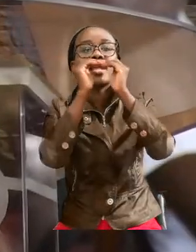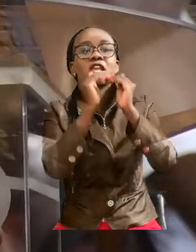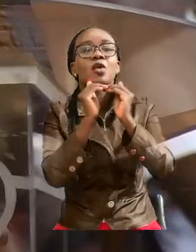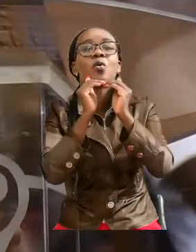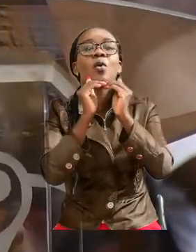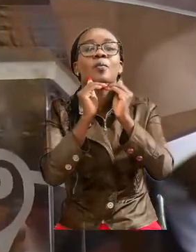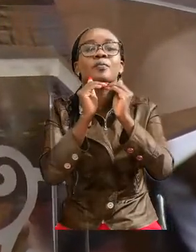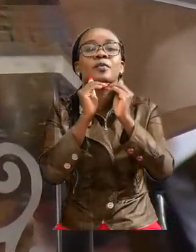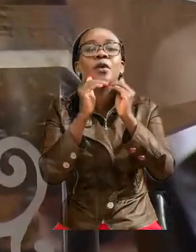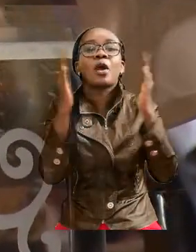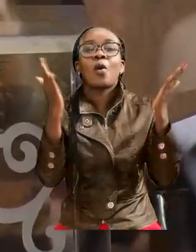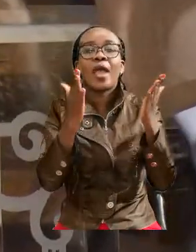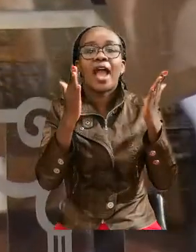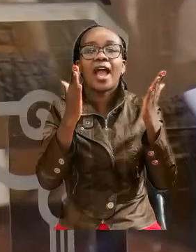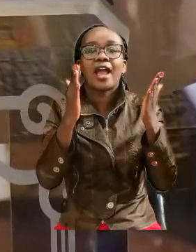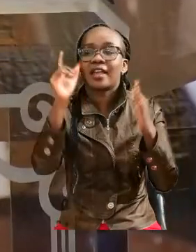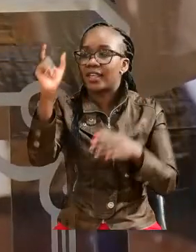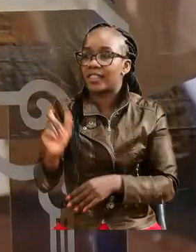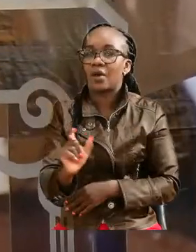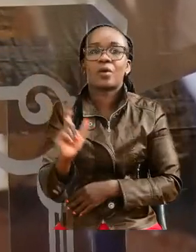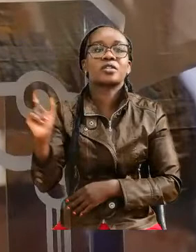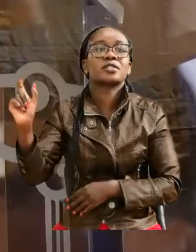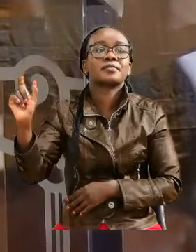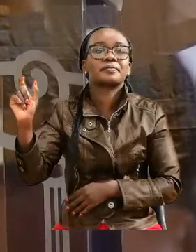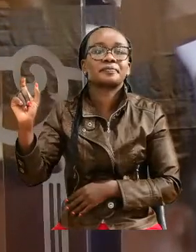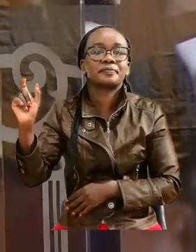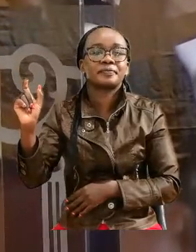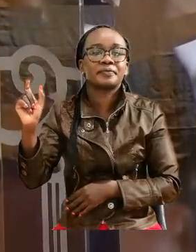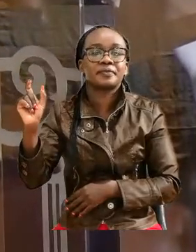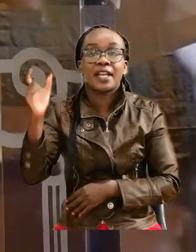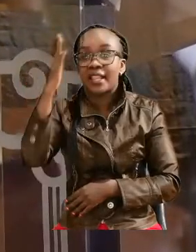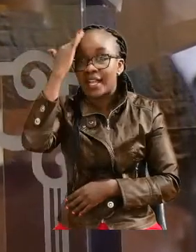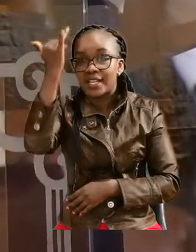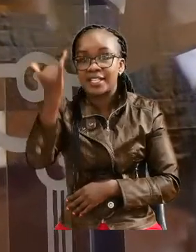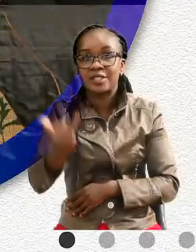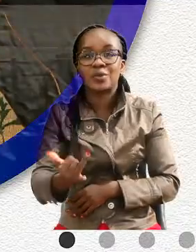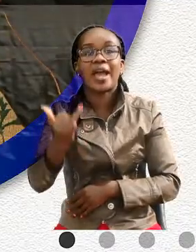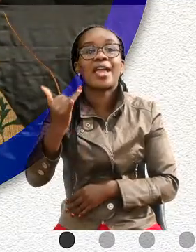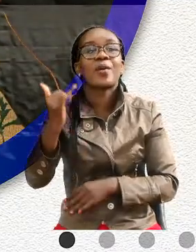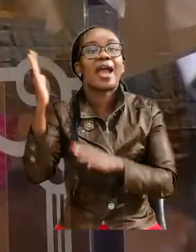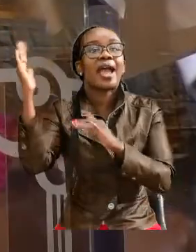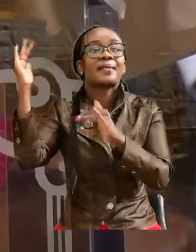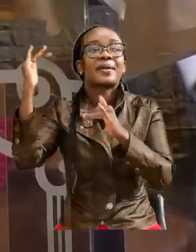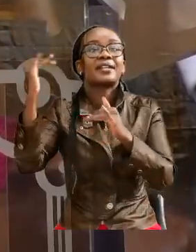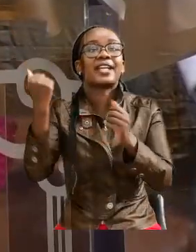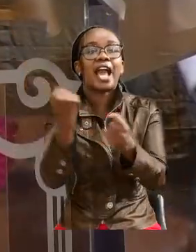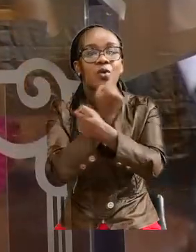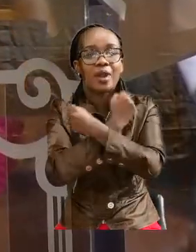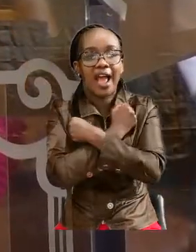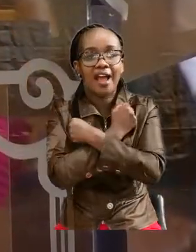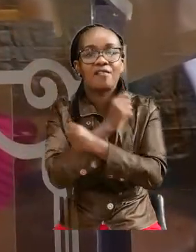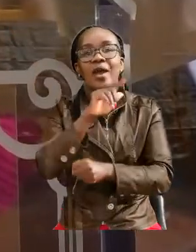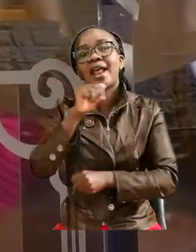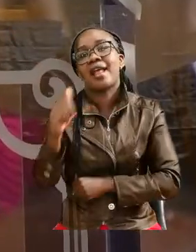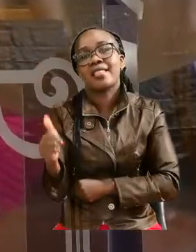at the bottom of the cross. And that is why we are supposed to embrace each other.